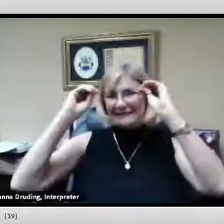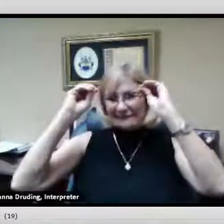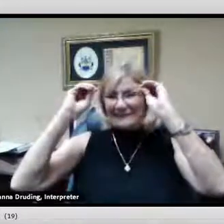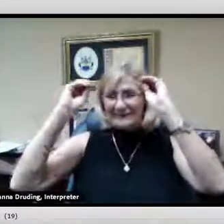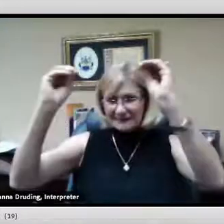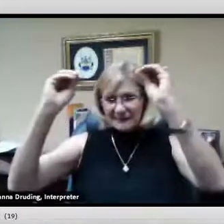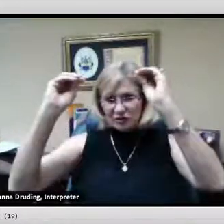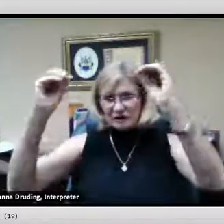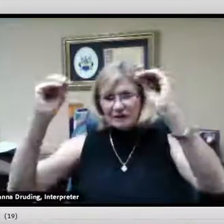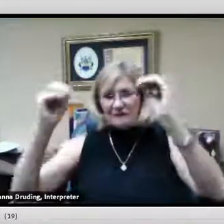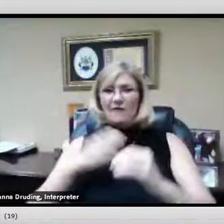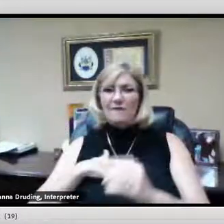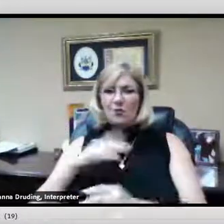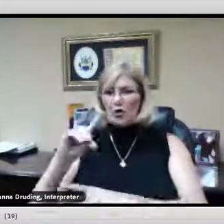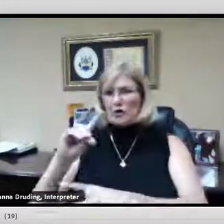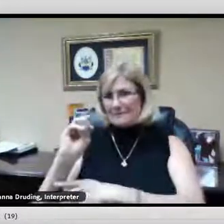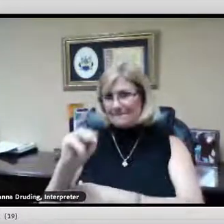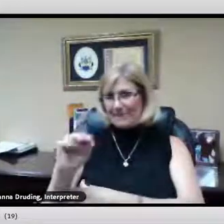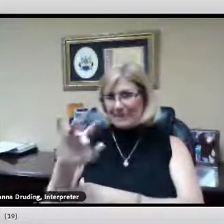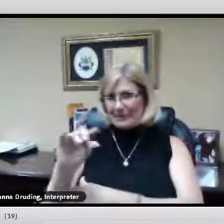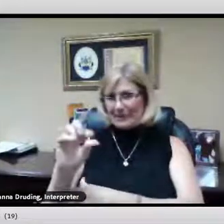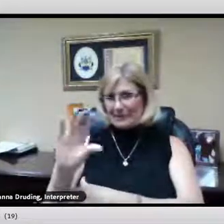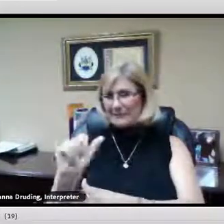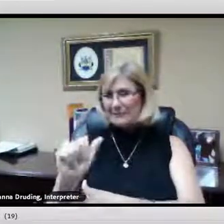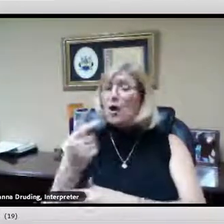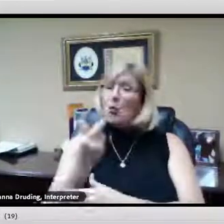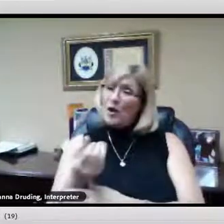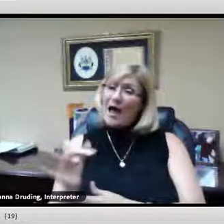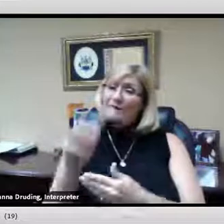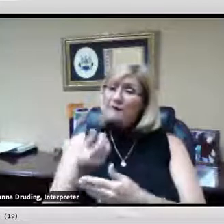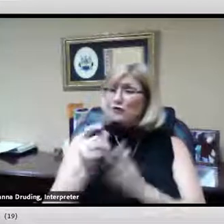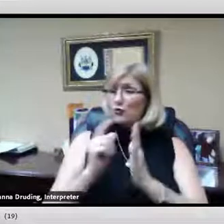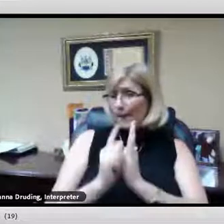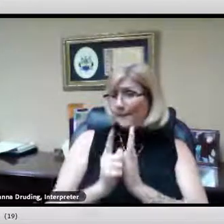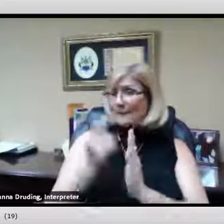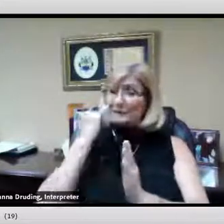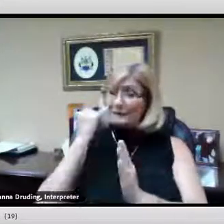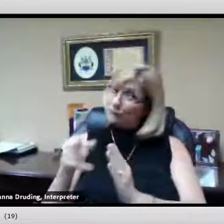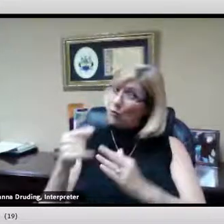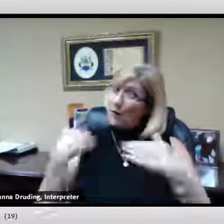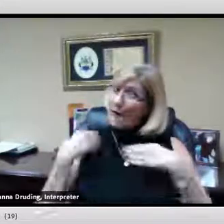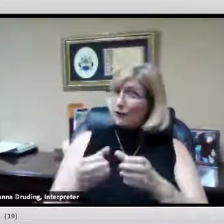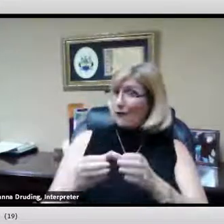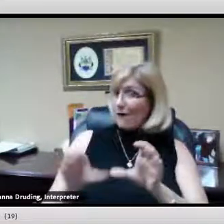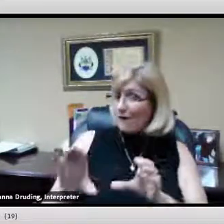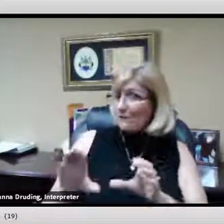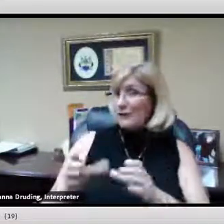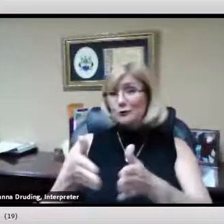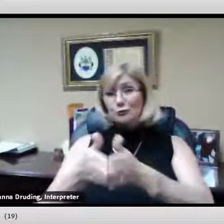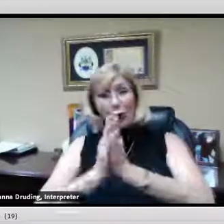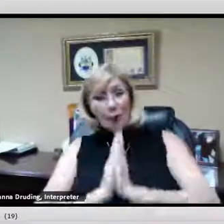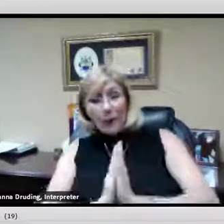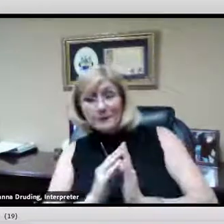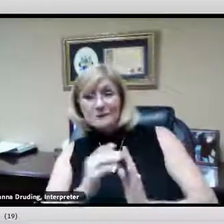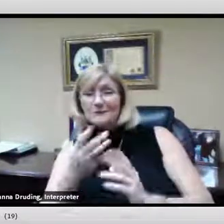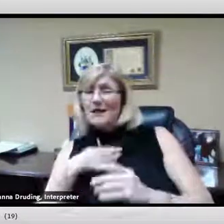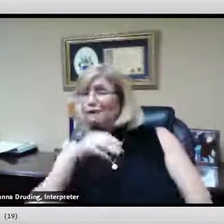Dominican. We have a couple of minutes if anybody has questions or comments that they want to add. Love to hear